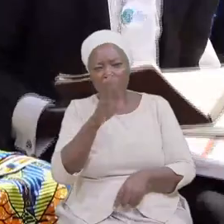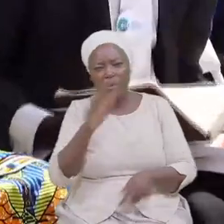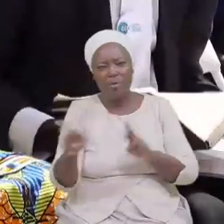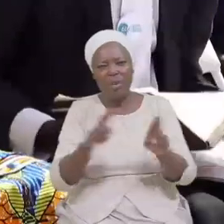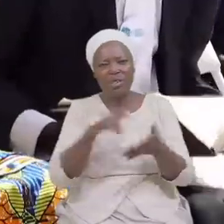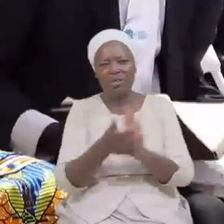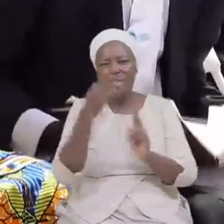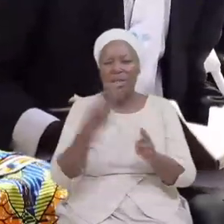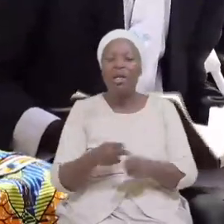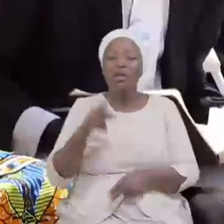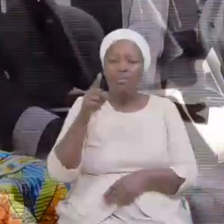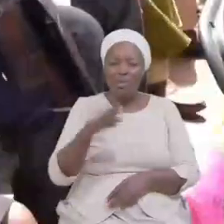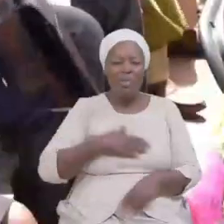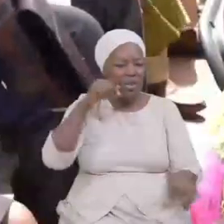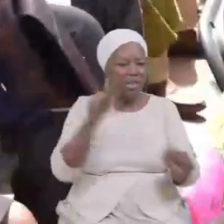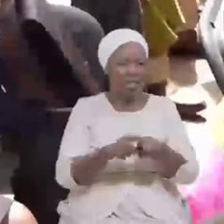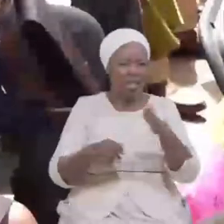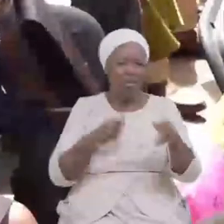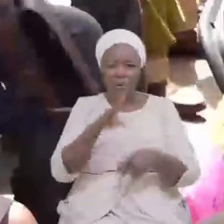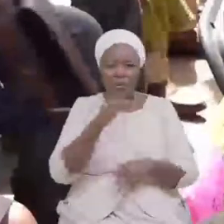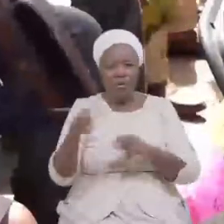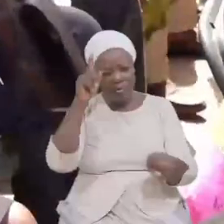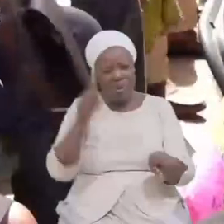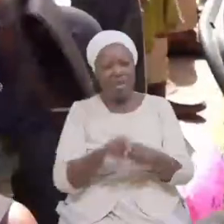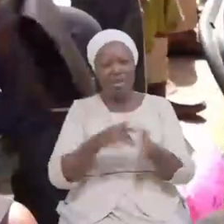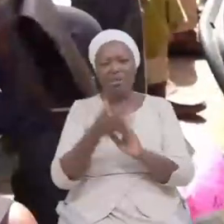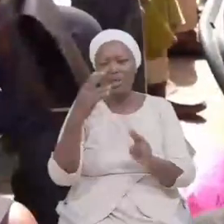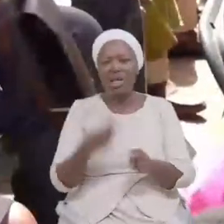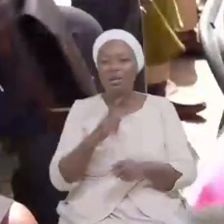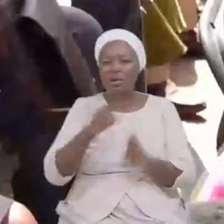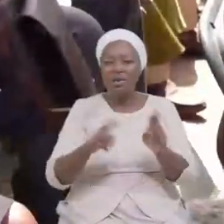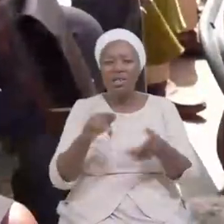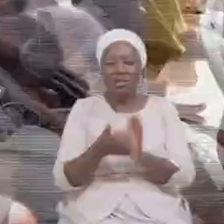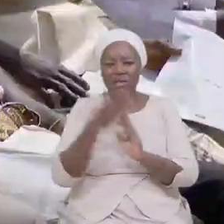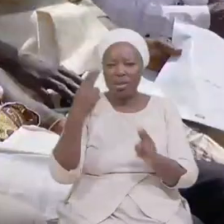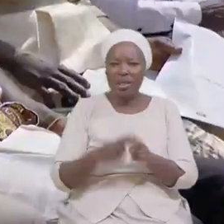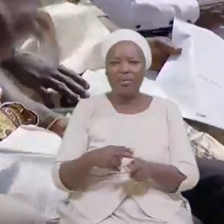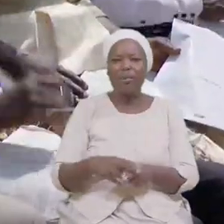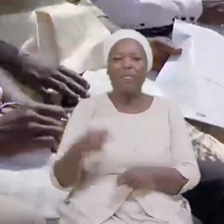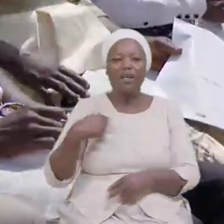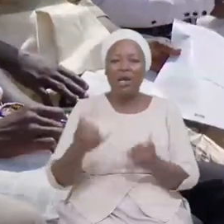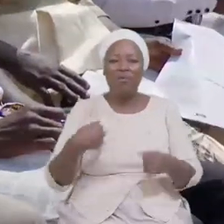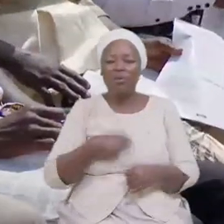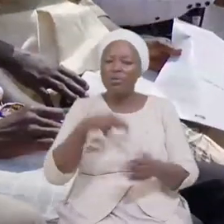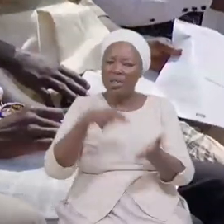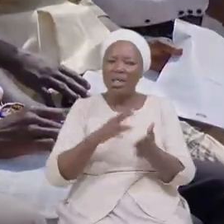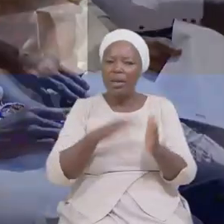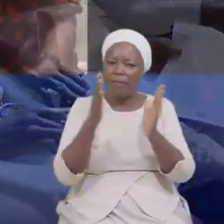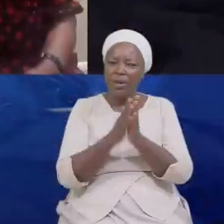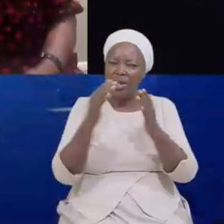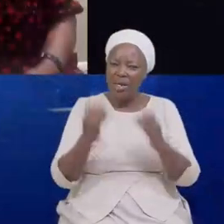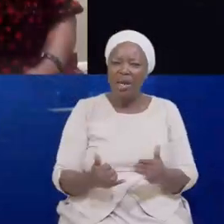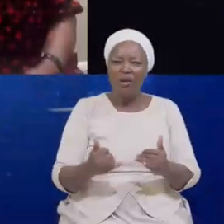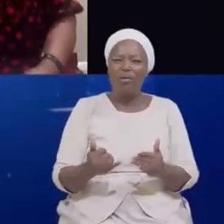My sister there, you'll be ready. Son, daughter there, you'll be ready in Jesus' name. We're going to pray now.